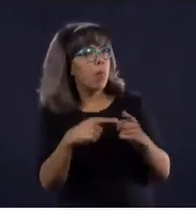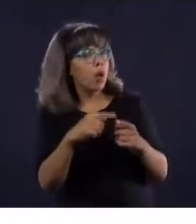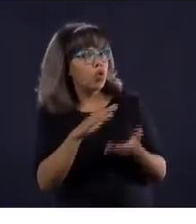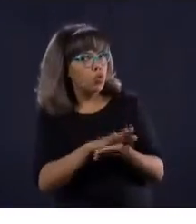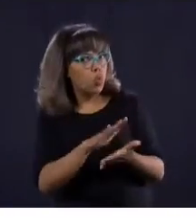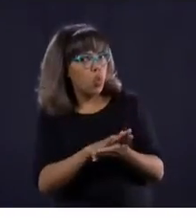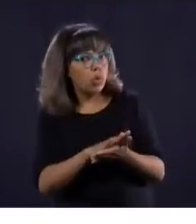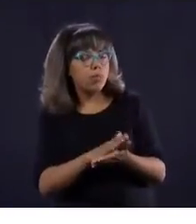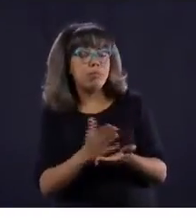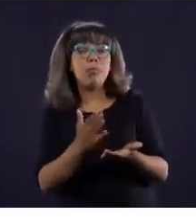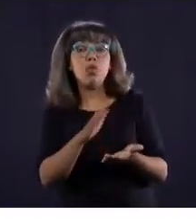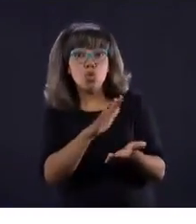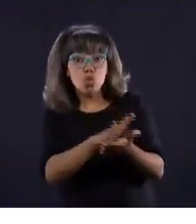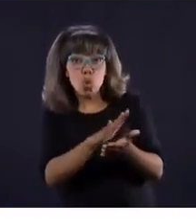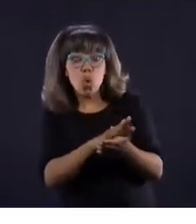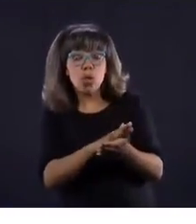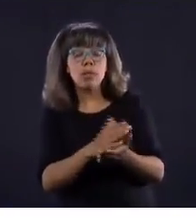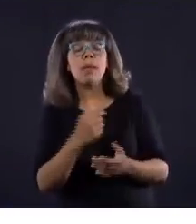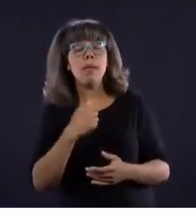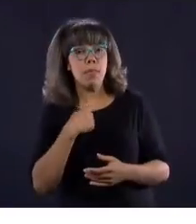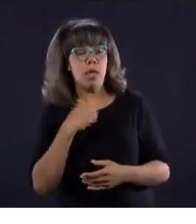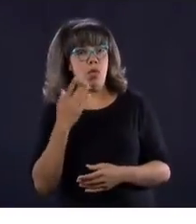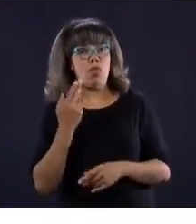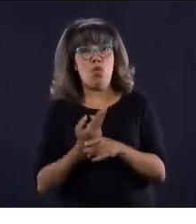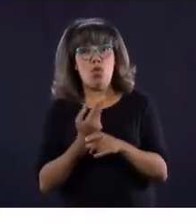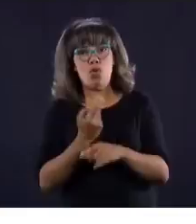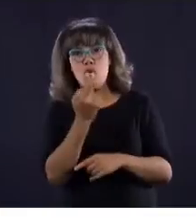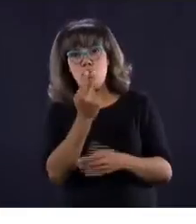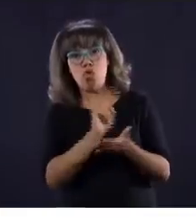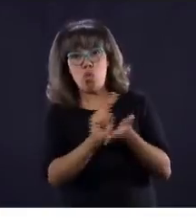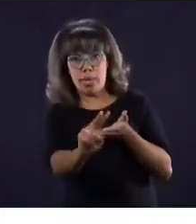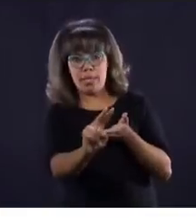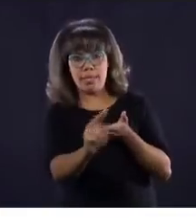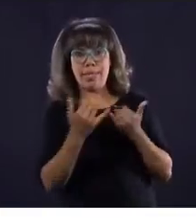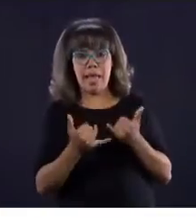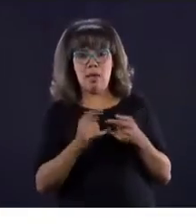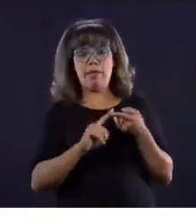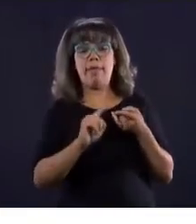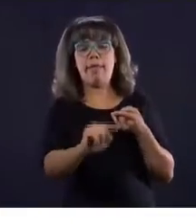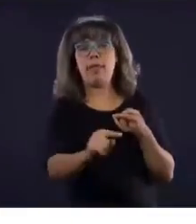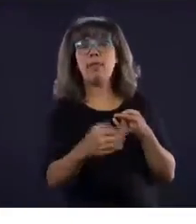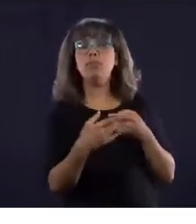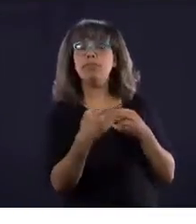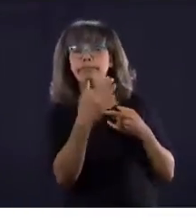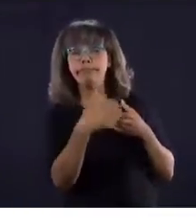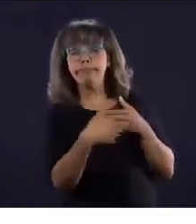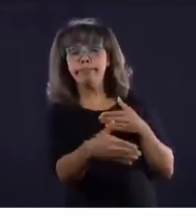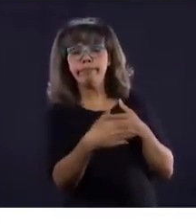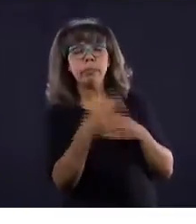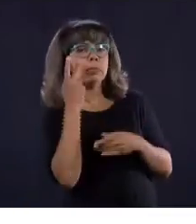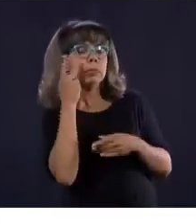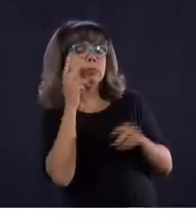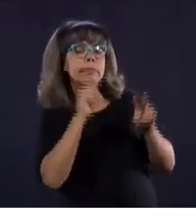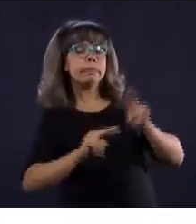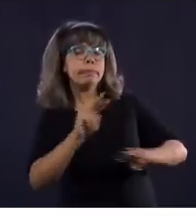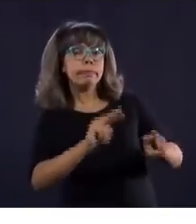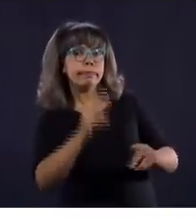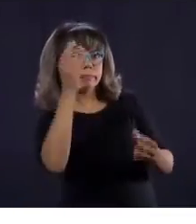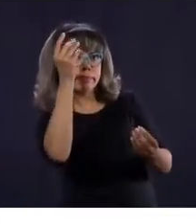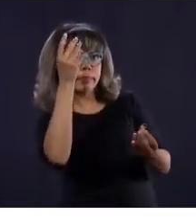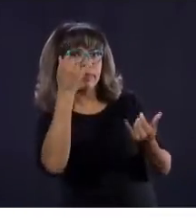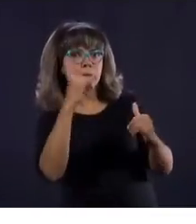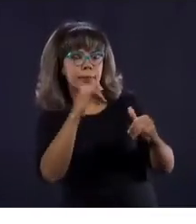bill after their father died. Oh. I'm not aware of this, so I will look into that